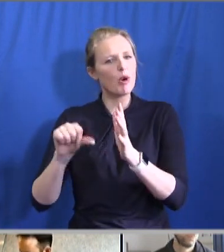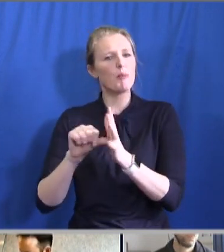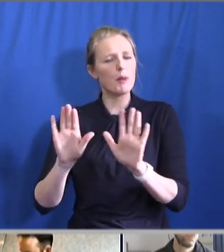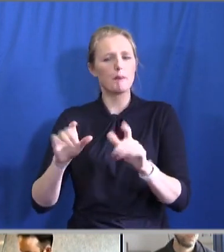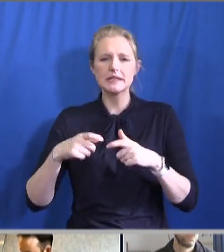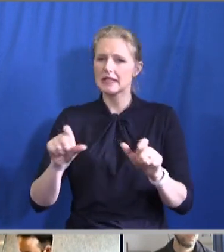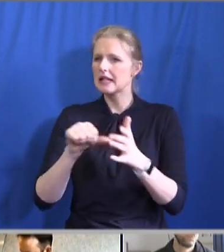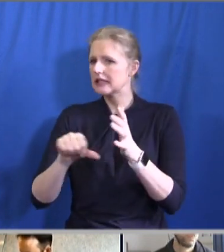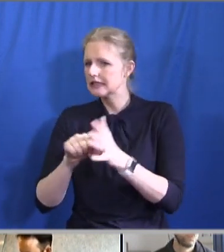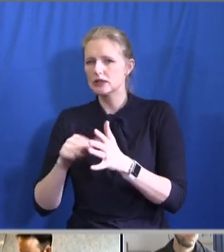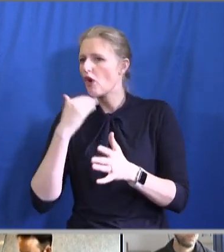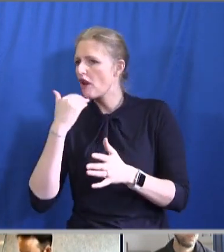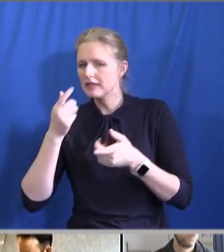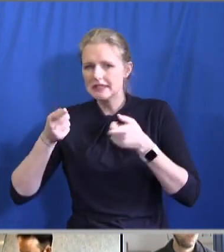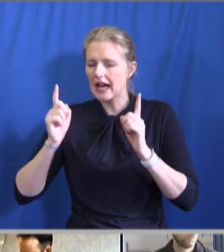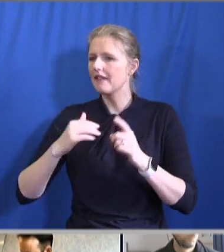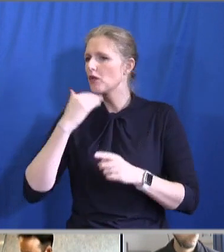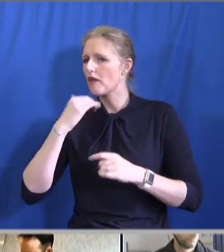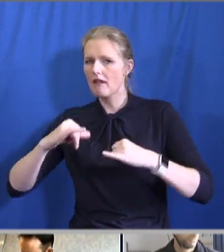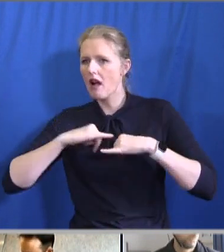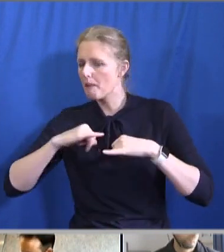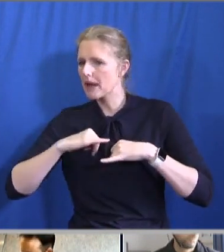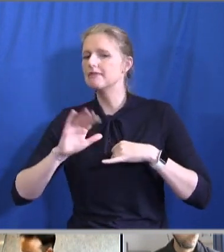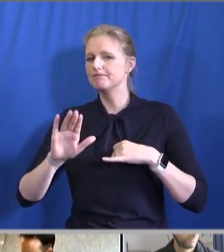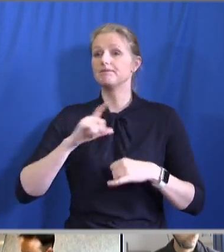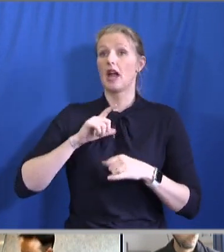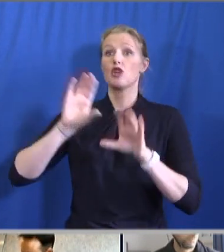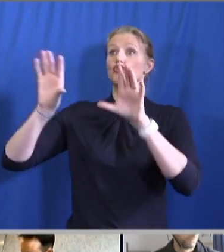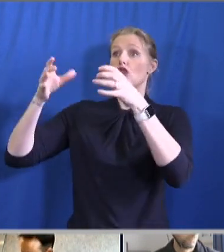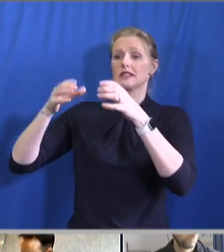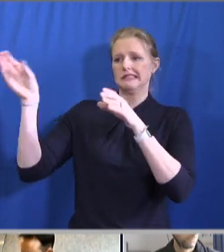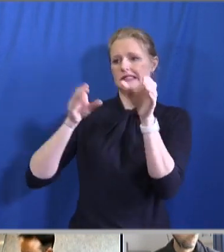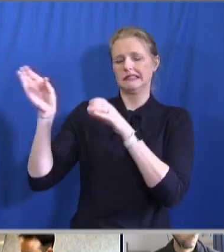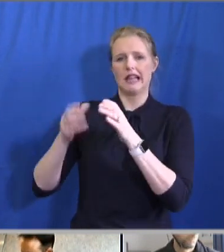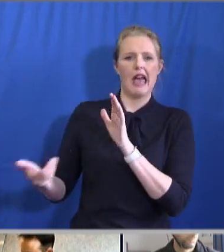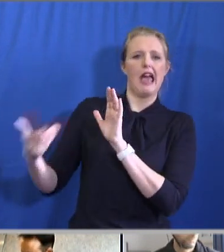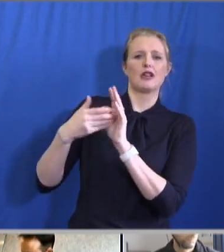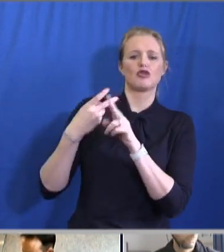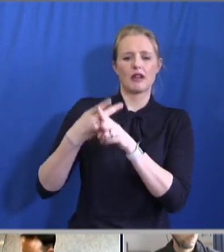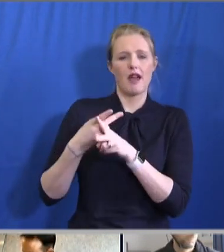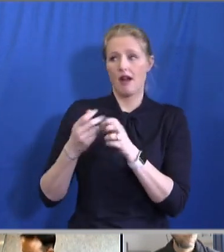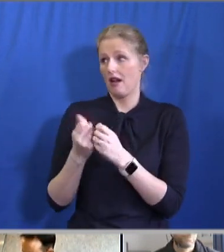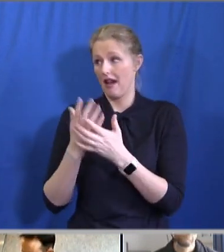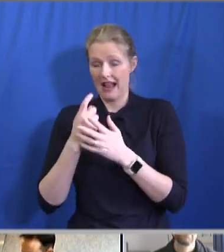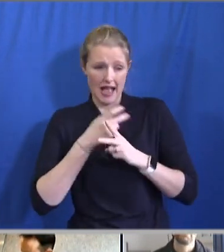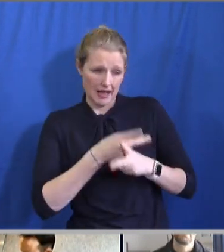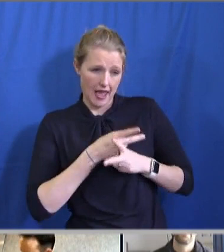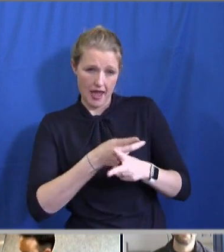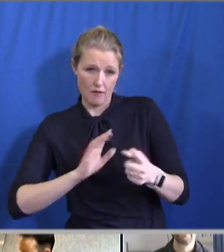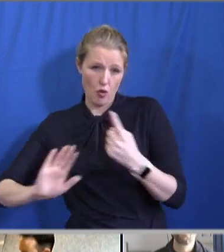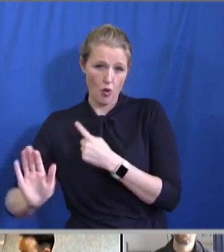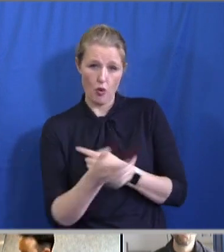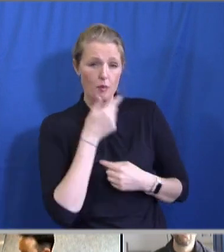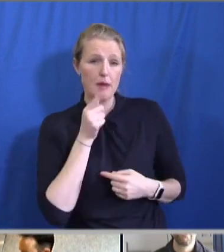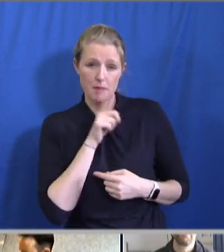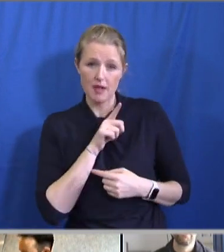compensating with the additional capacity within our trust to make sure that we are getting those packages for those individuals. But as I